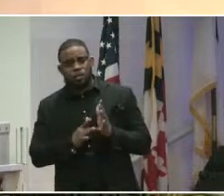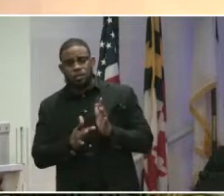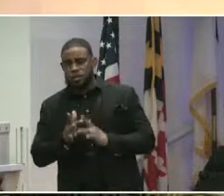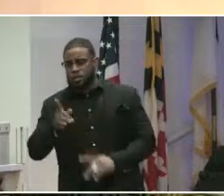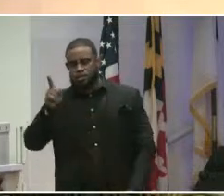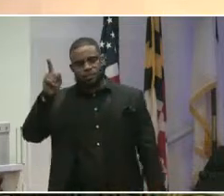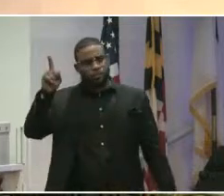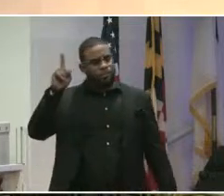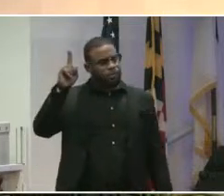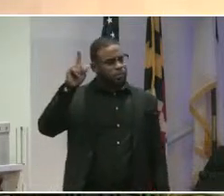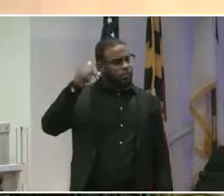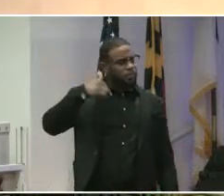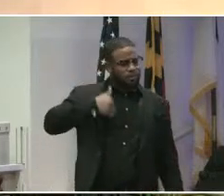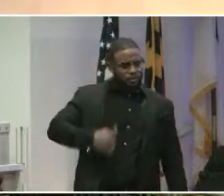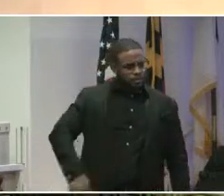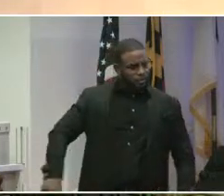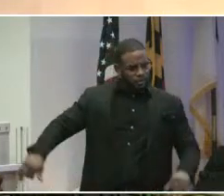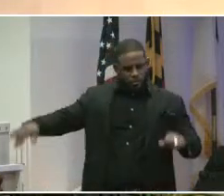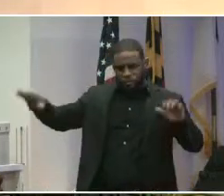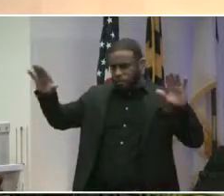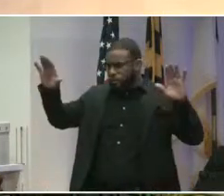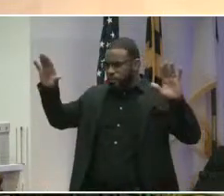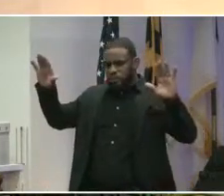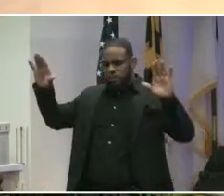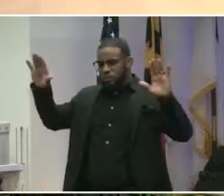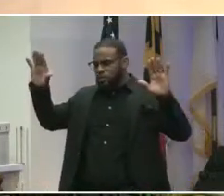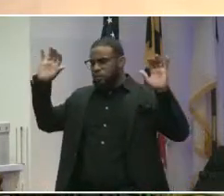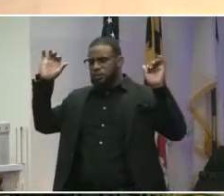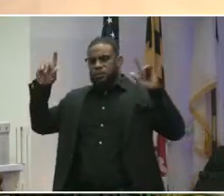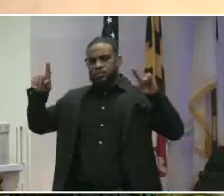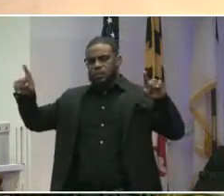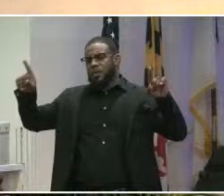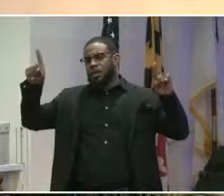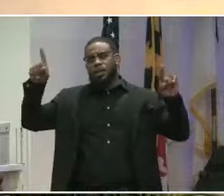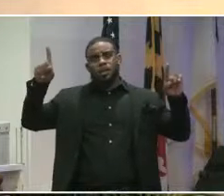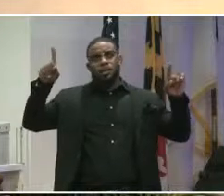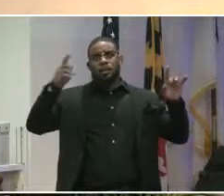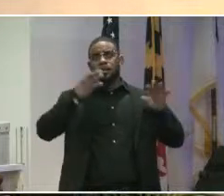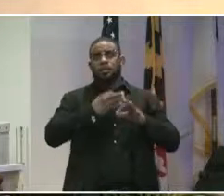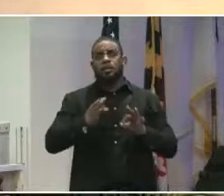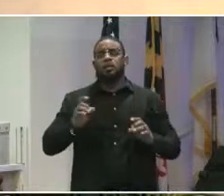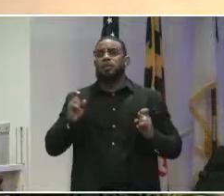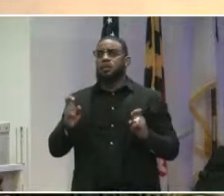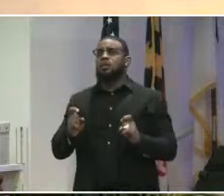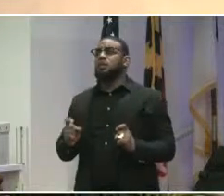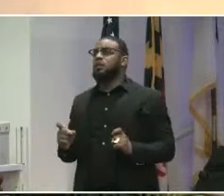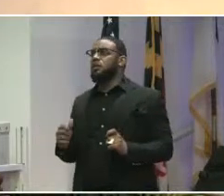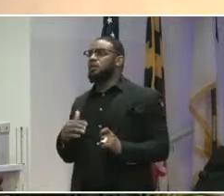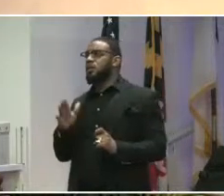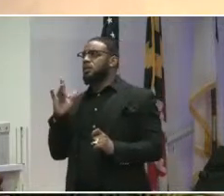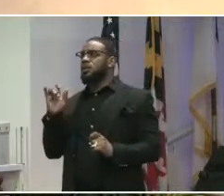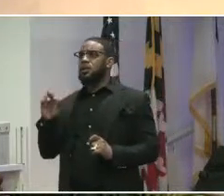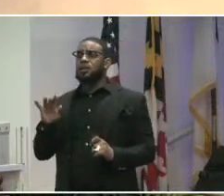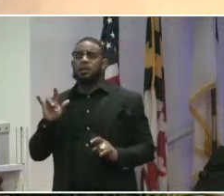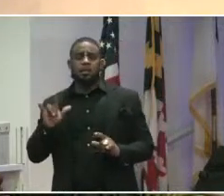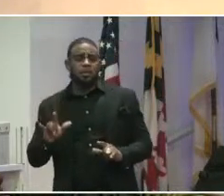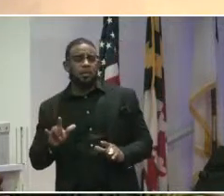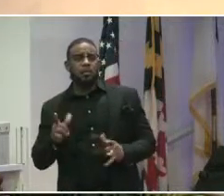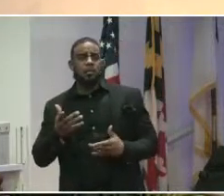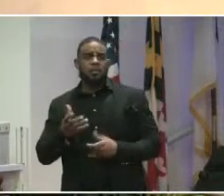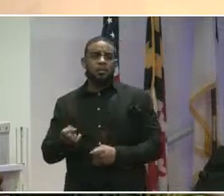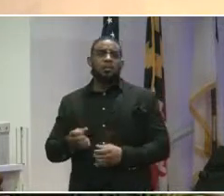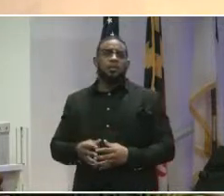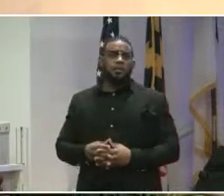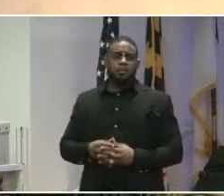Jesus I surrender. All to him I freely give. I will ever love and trust